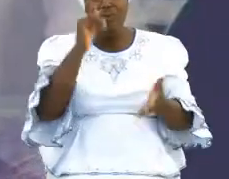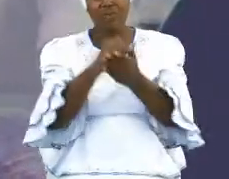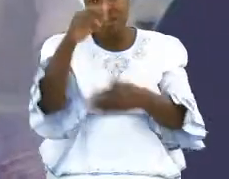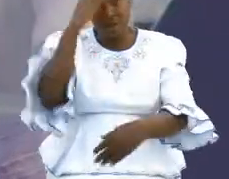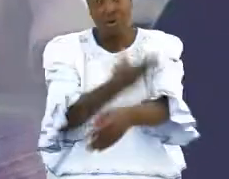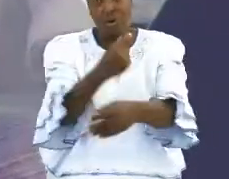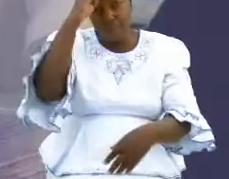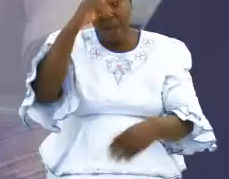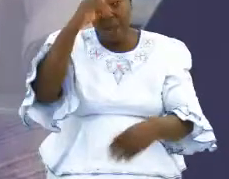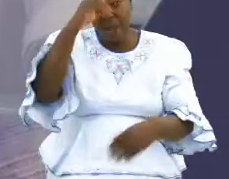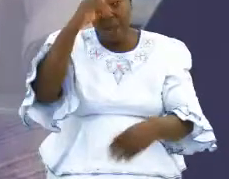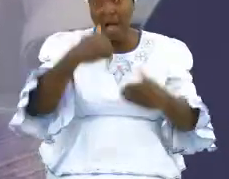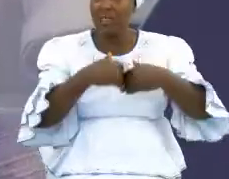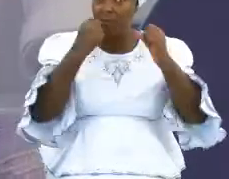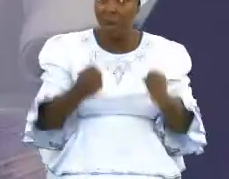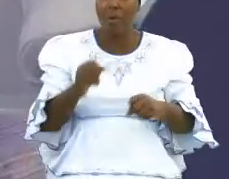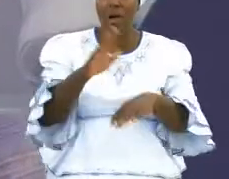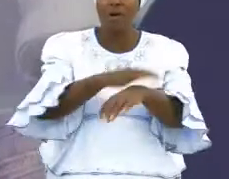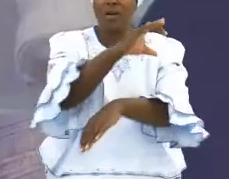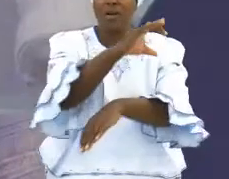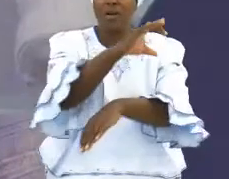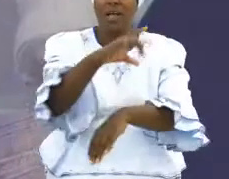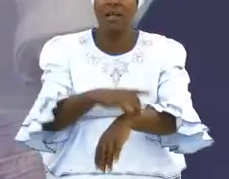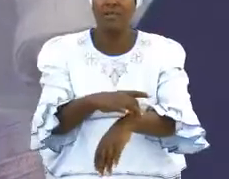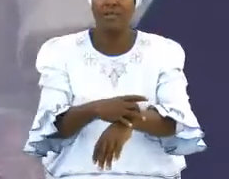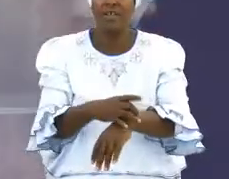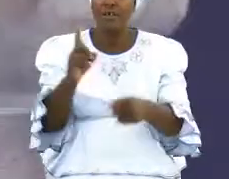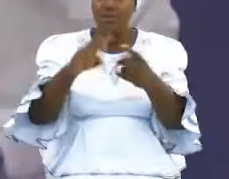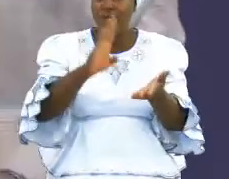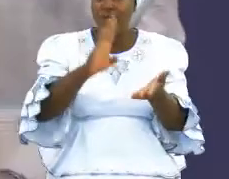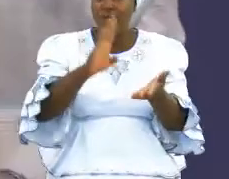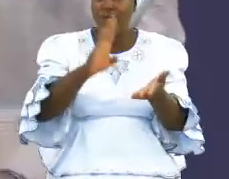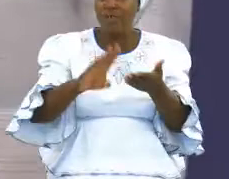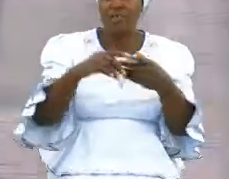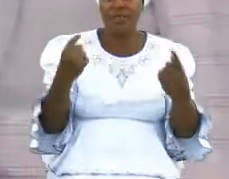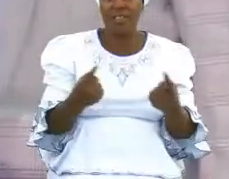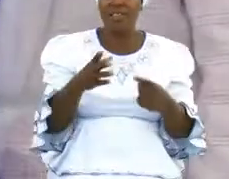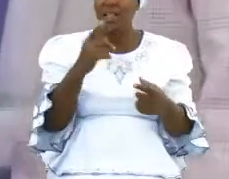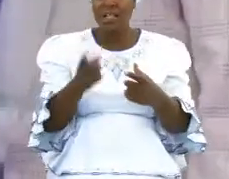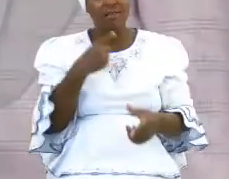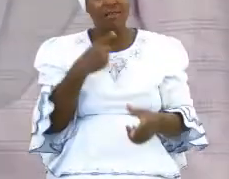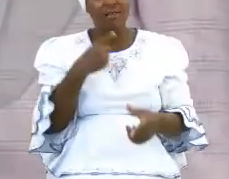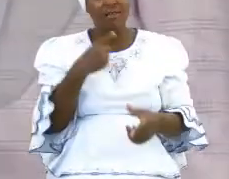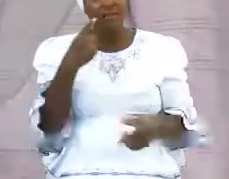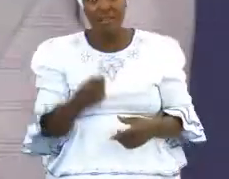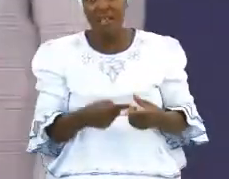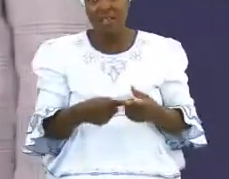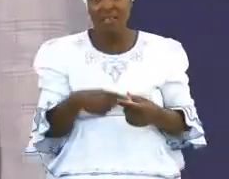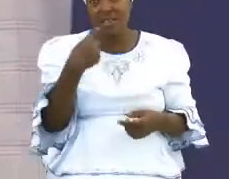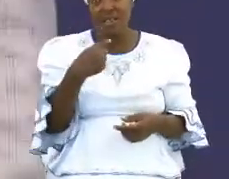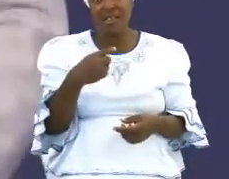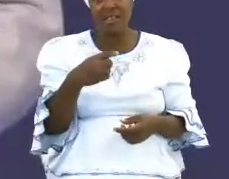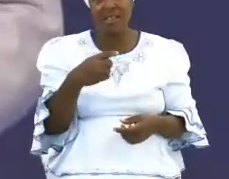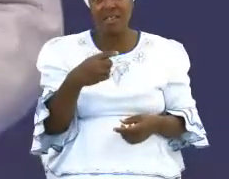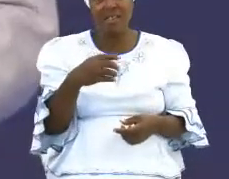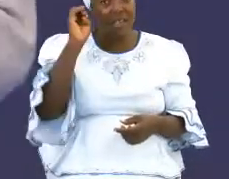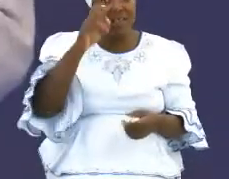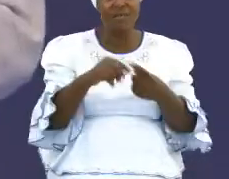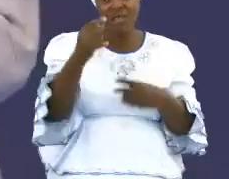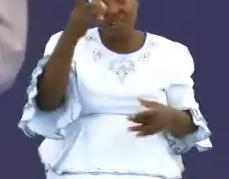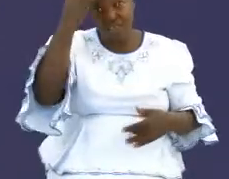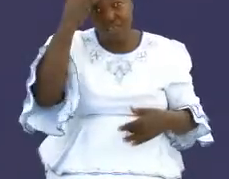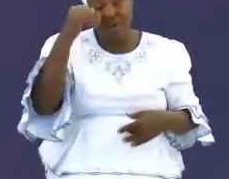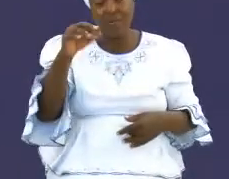has power on earth to forgive sins. Then said he to the sick of the